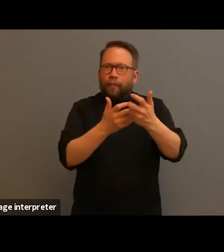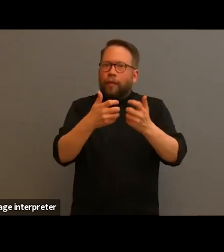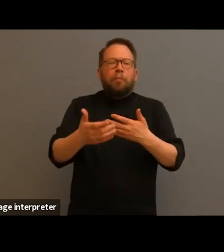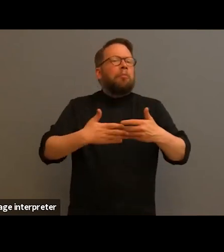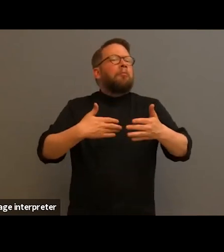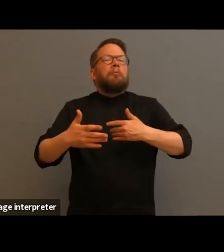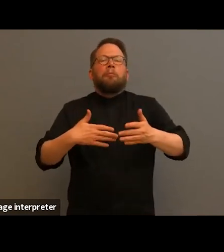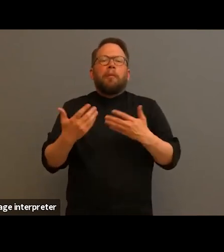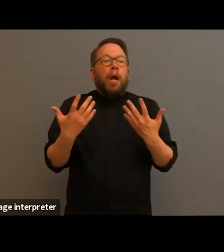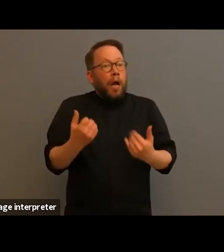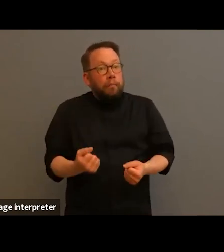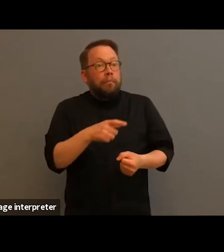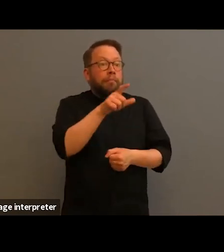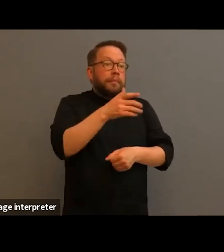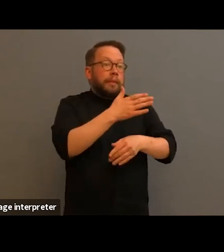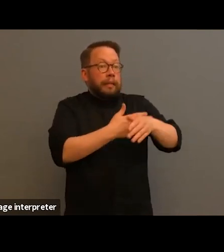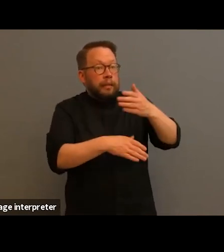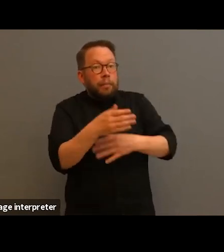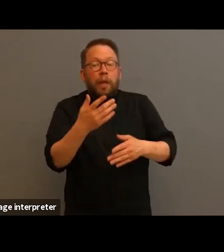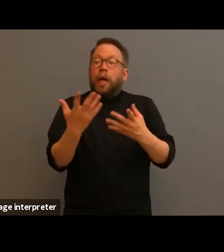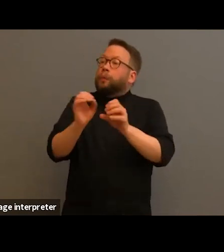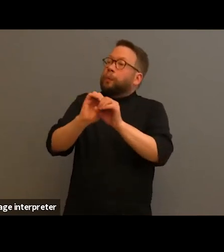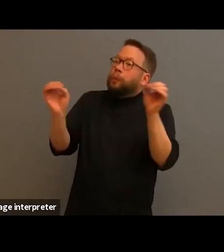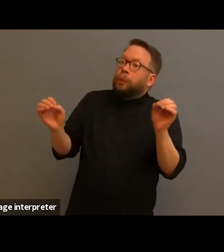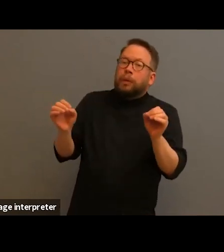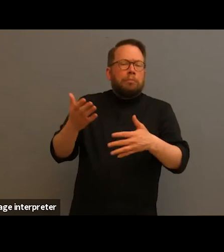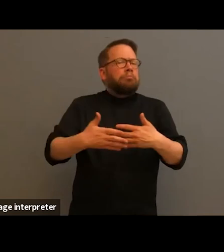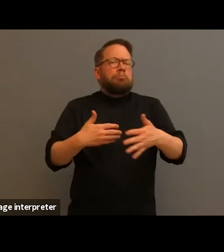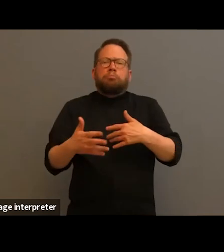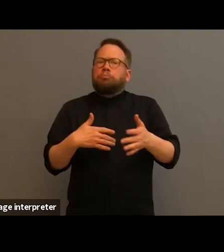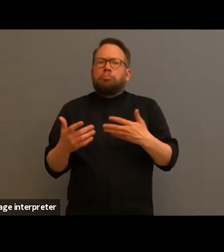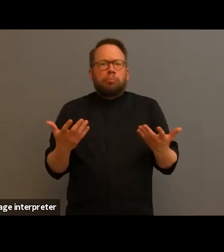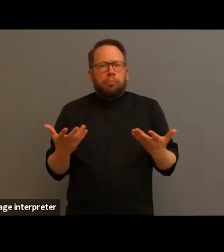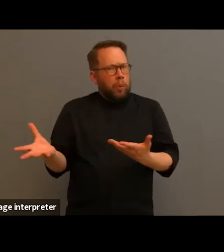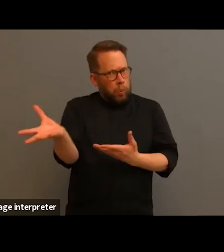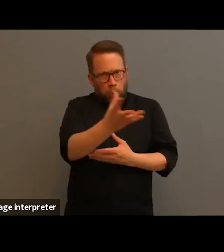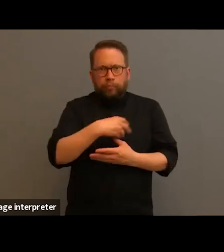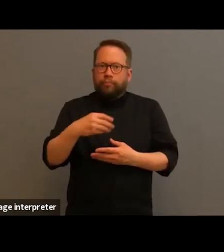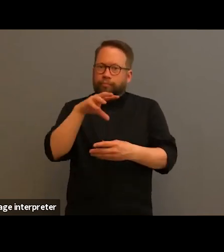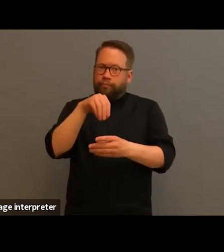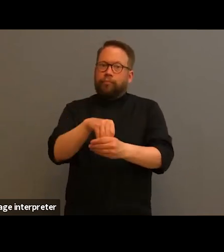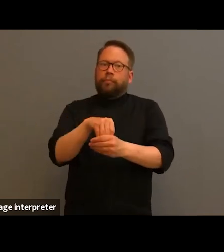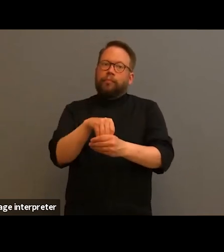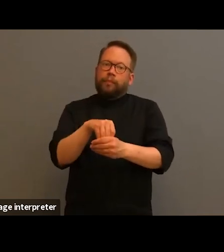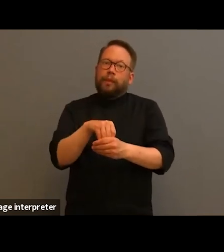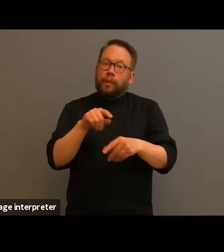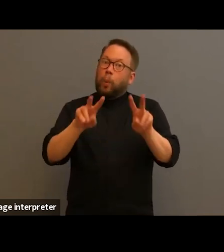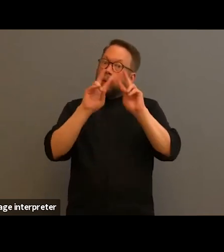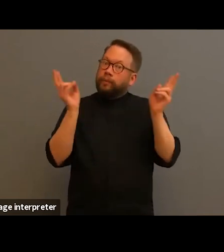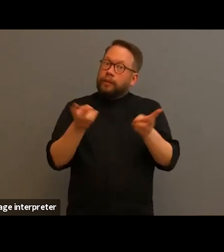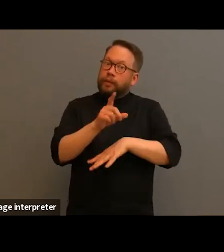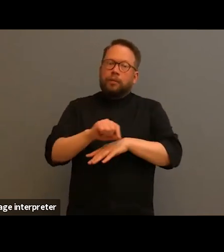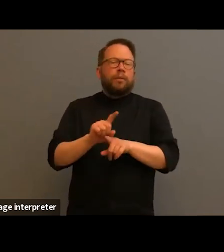without disability has better user experience with the universally designed solutions. In